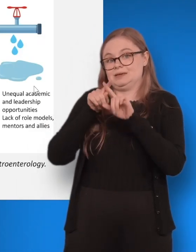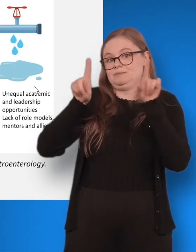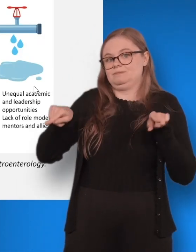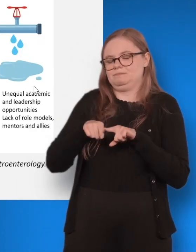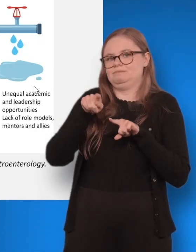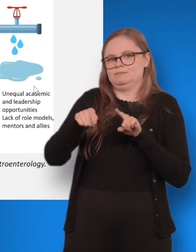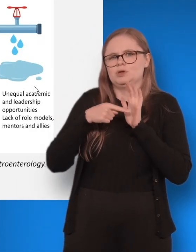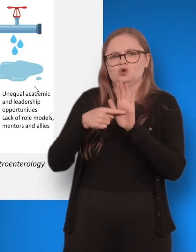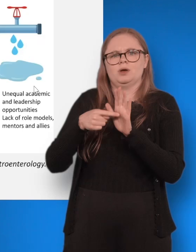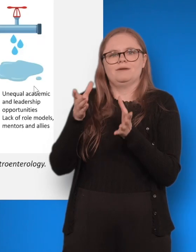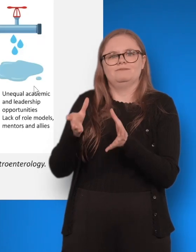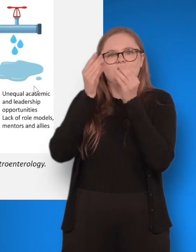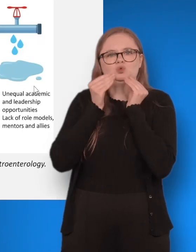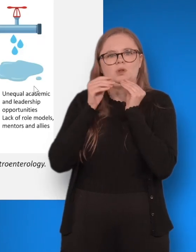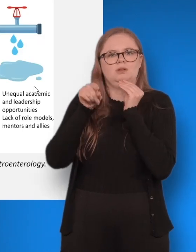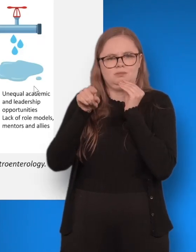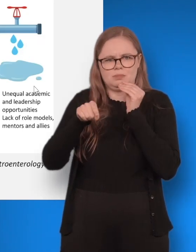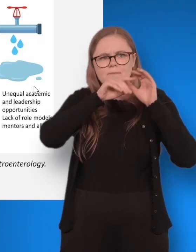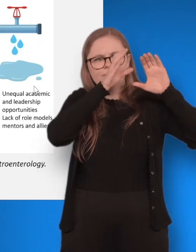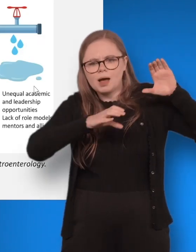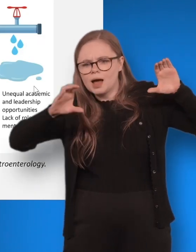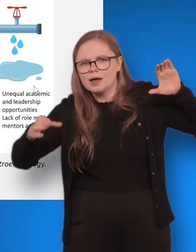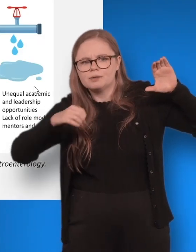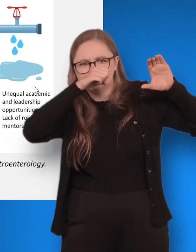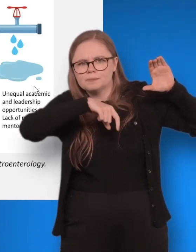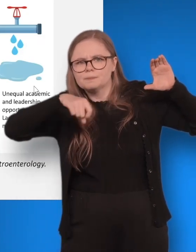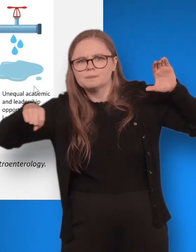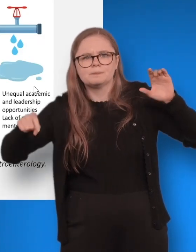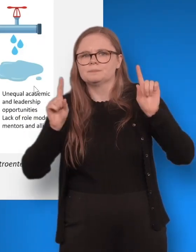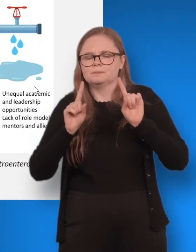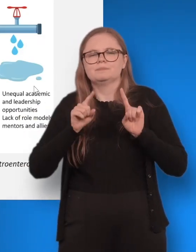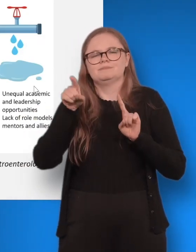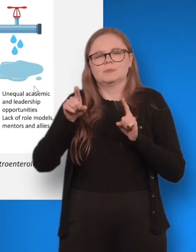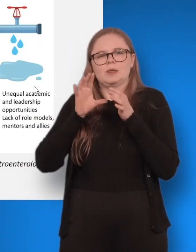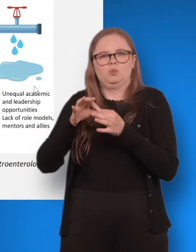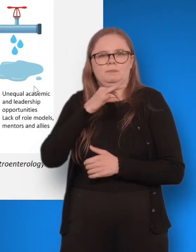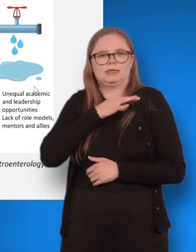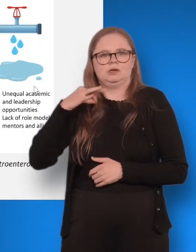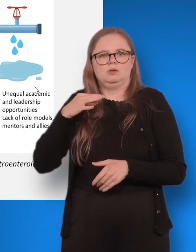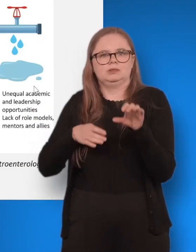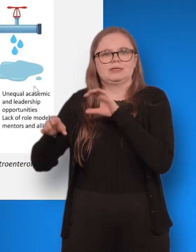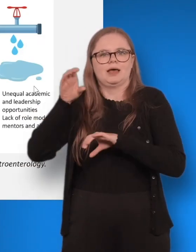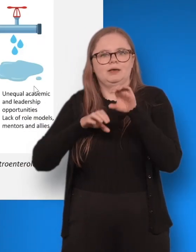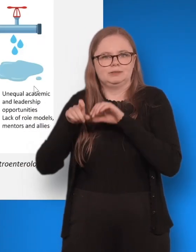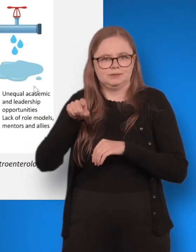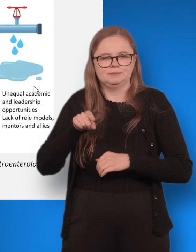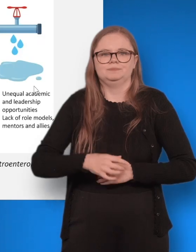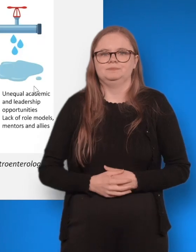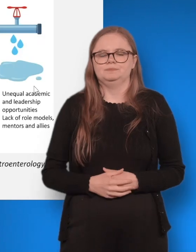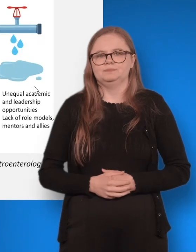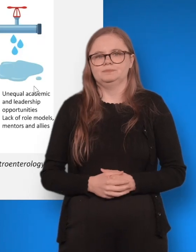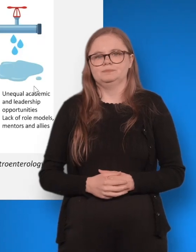provides a visual representation of the leaky pipeline in the medical sciences. And it